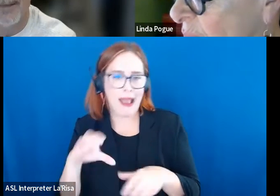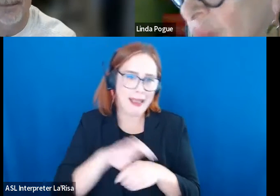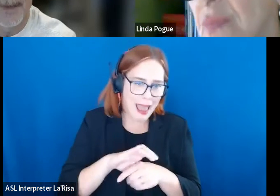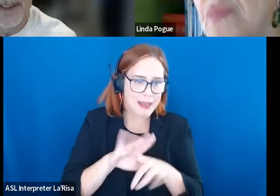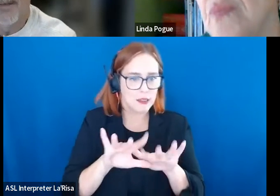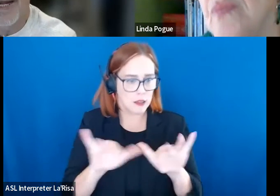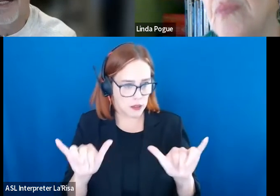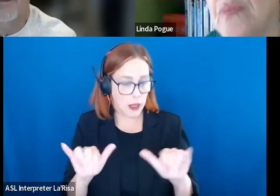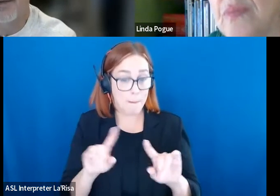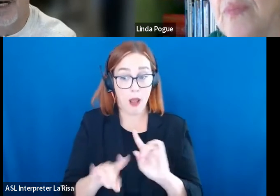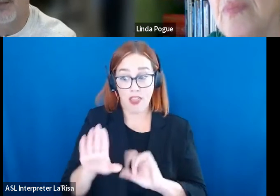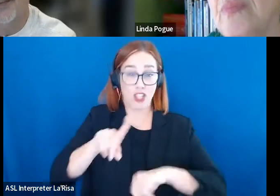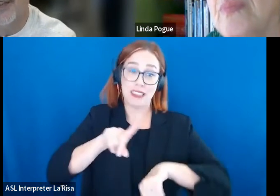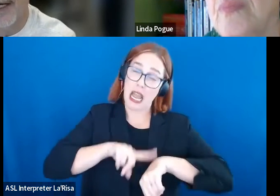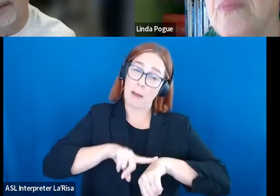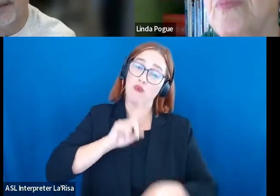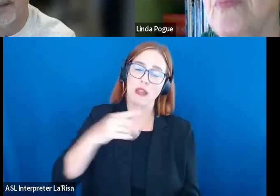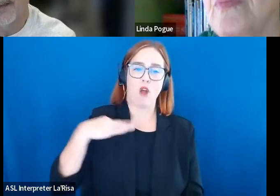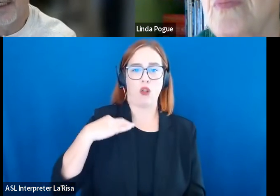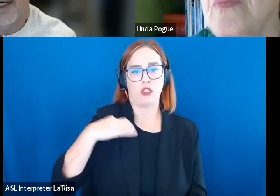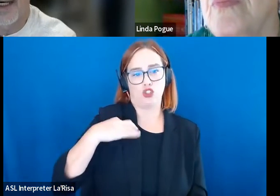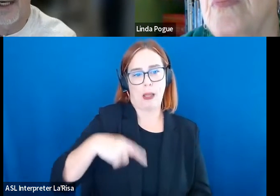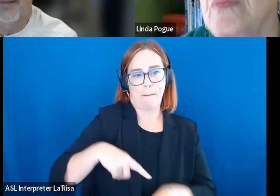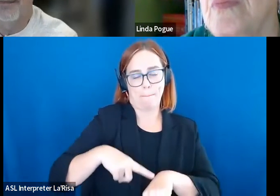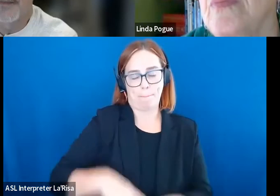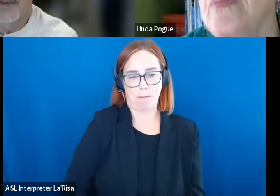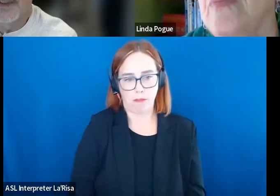volunteers. Many of them are retired.